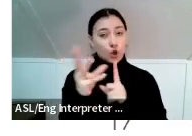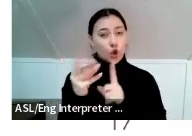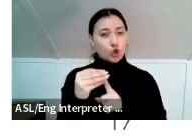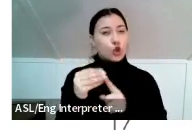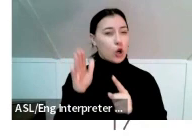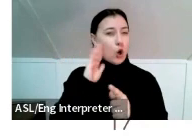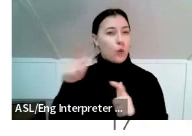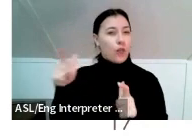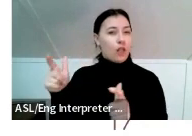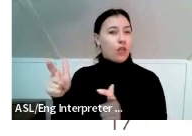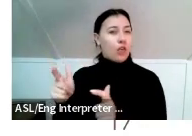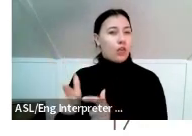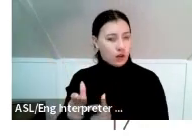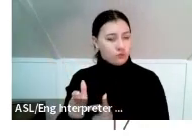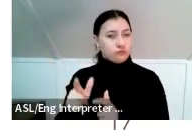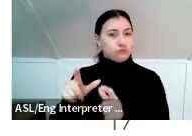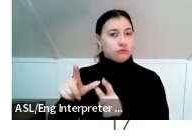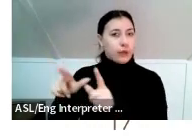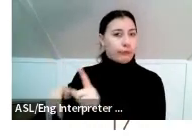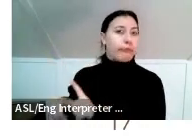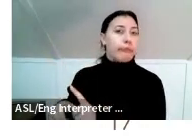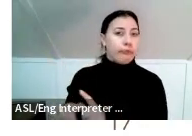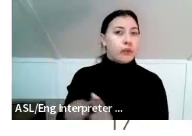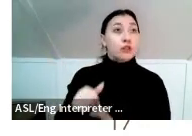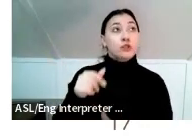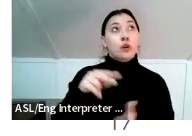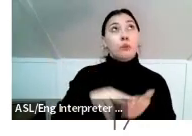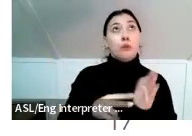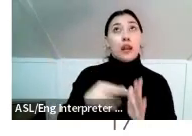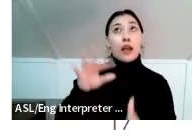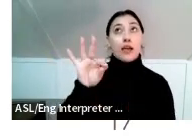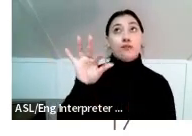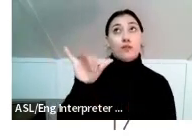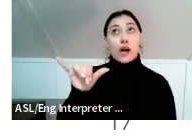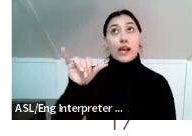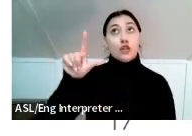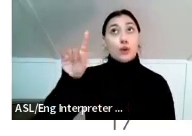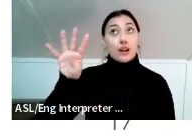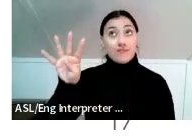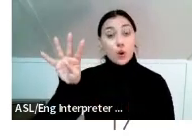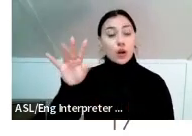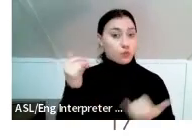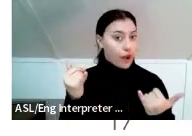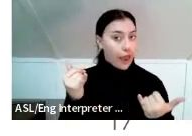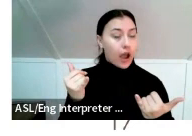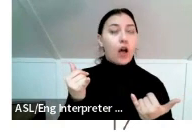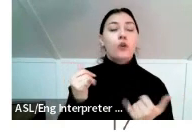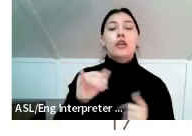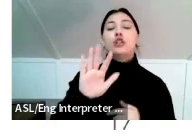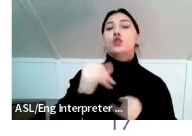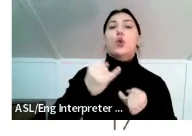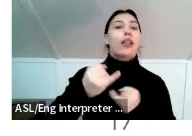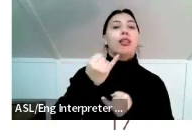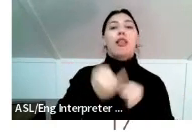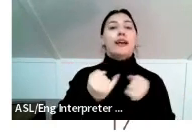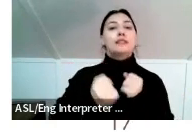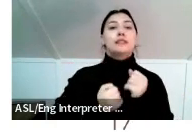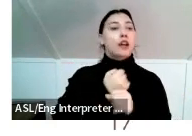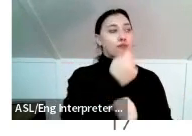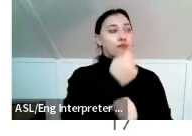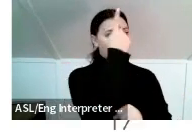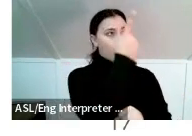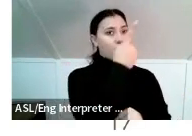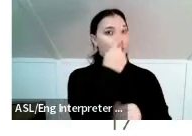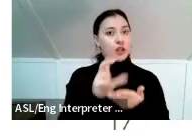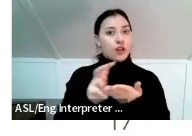So if our FY24, which is right now, is your last year of portfolio funding, you should apply